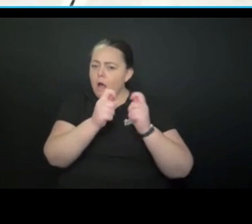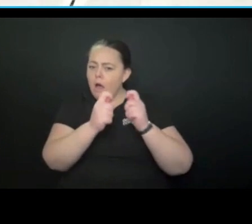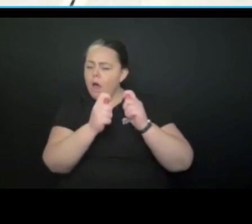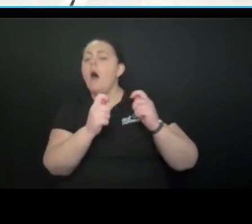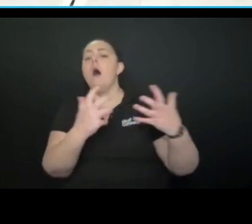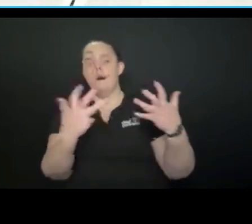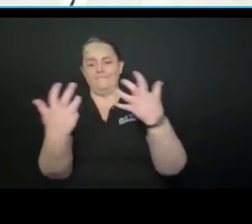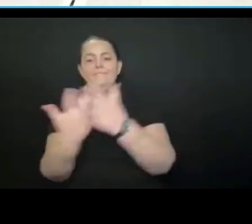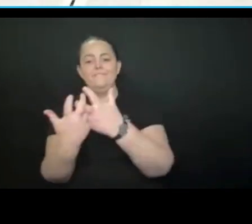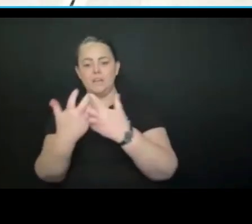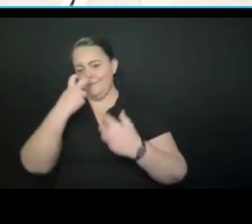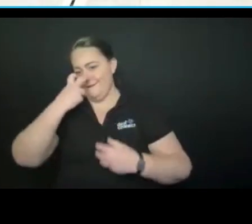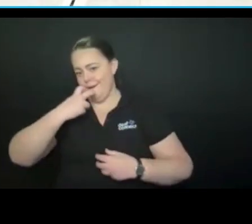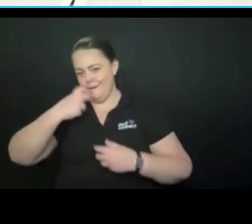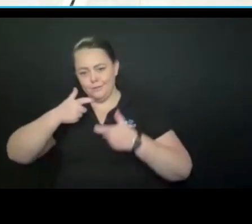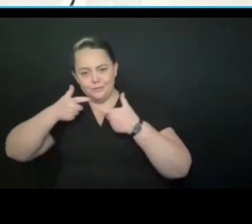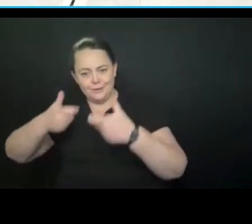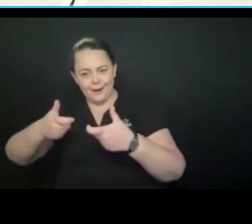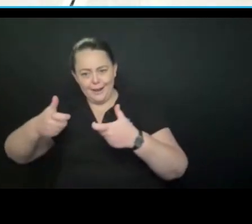care context.